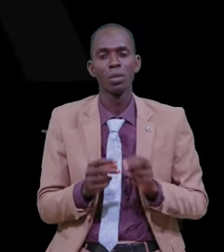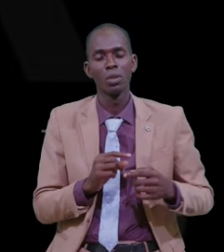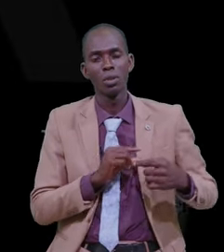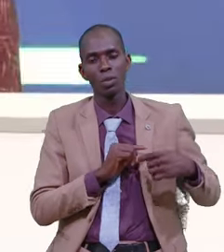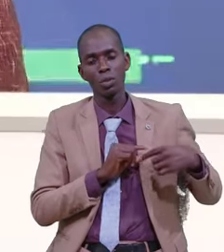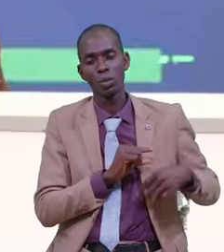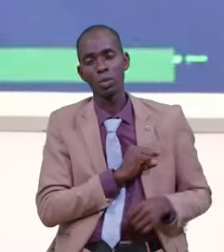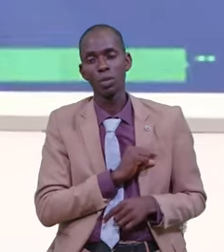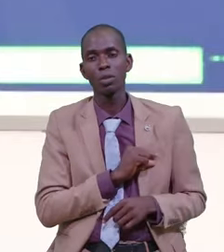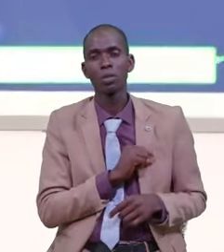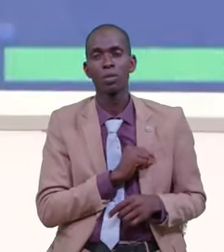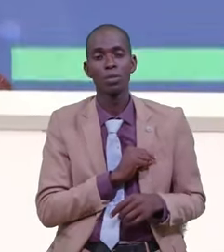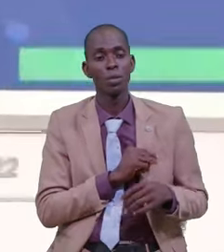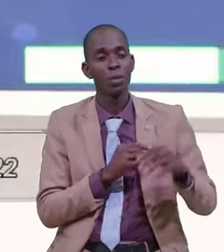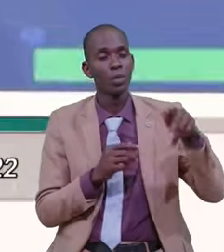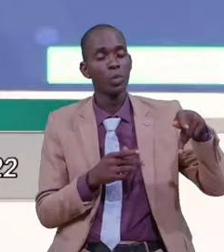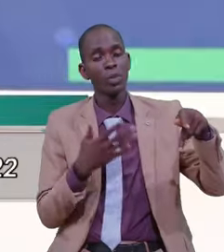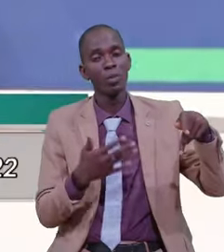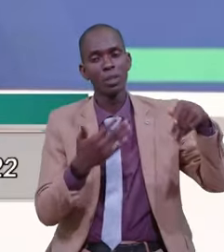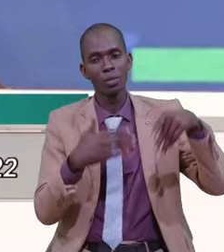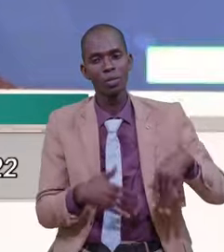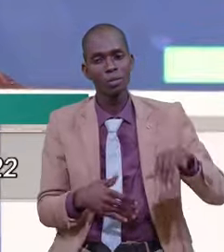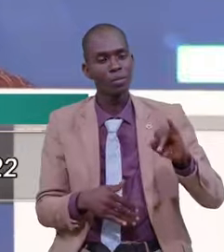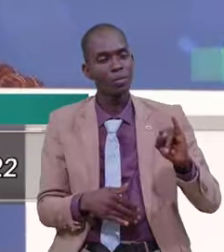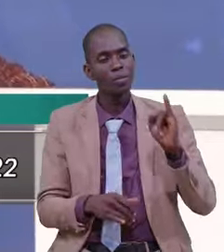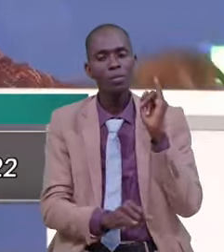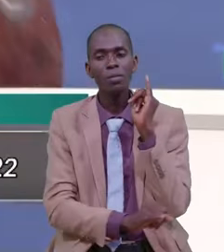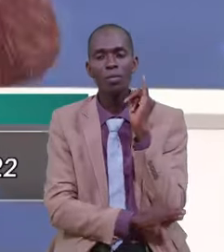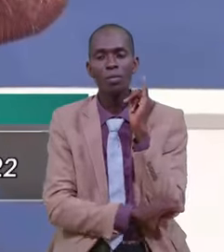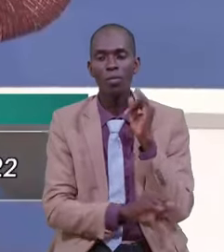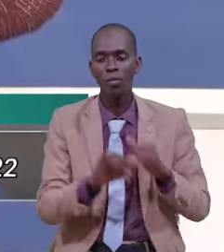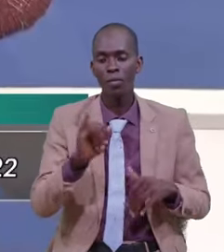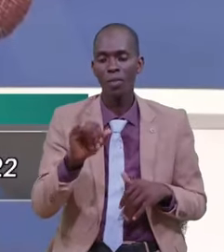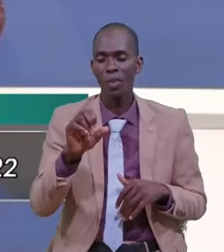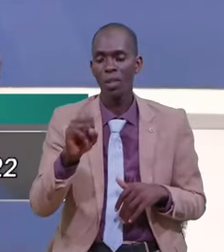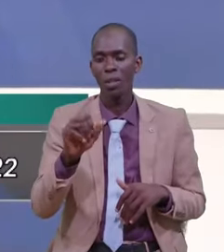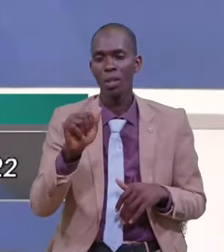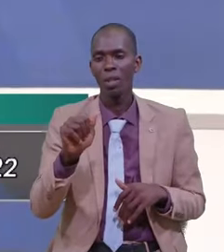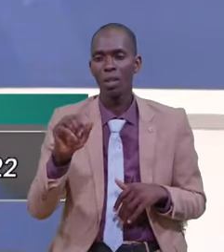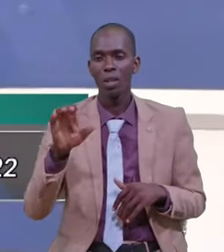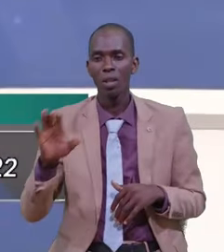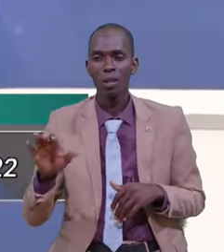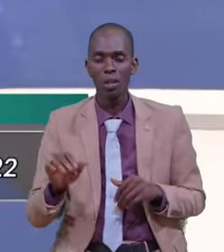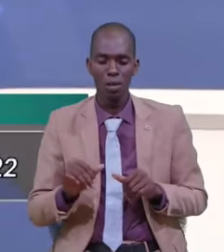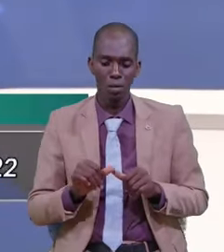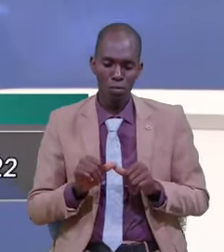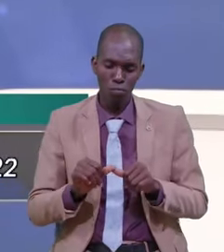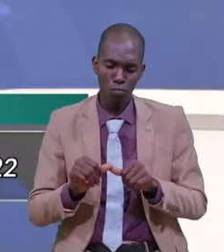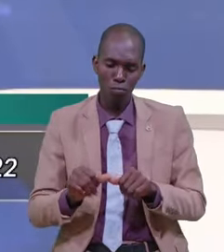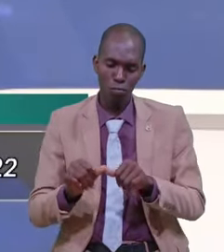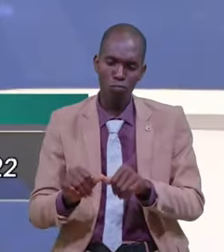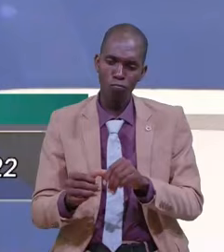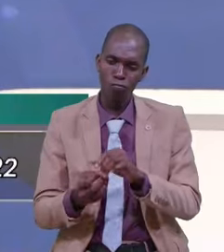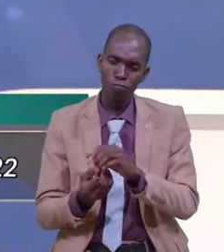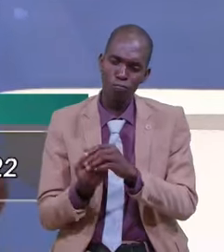Is Isaac's persevering cultivation. Isaac's